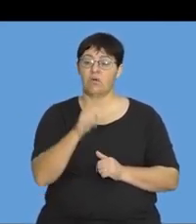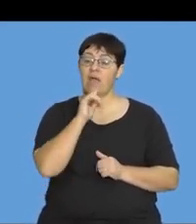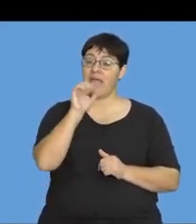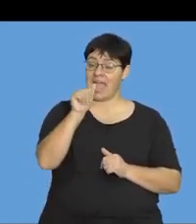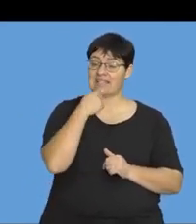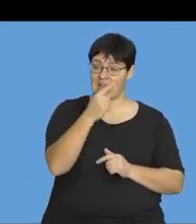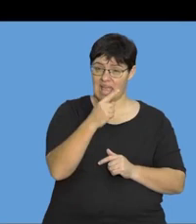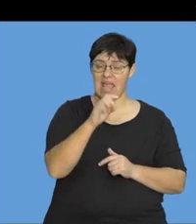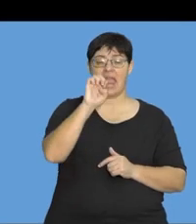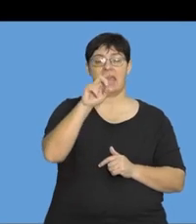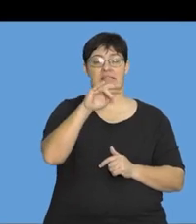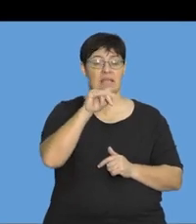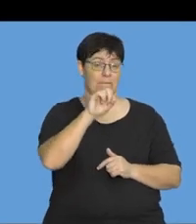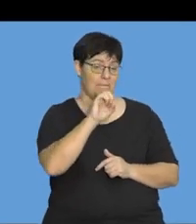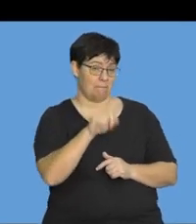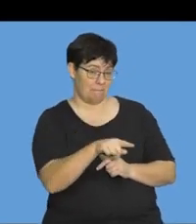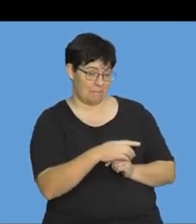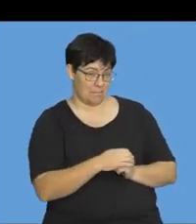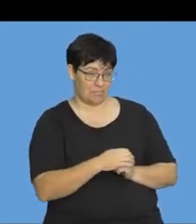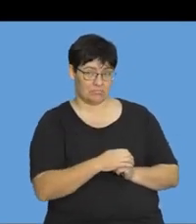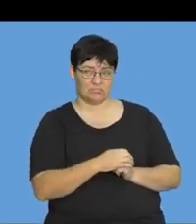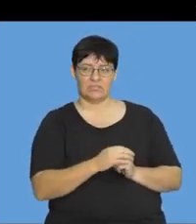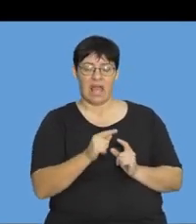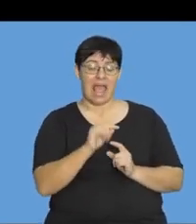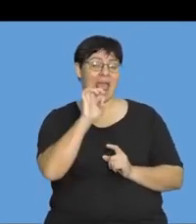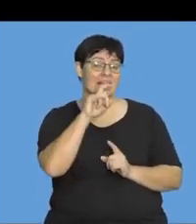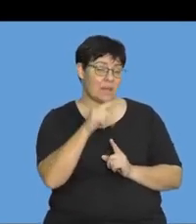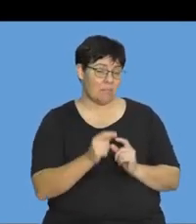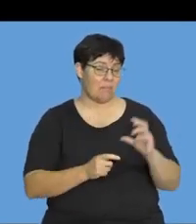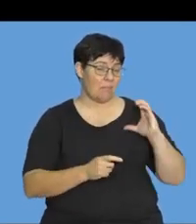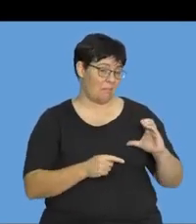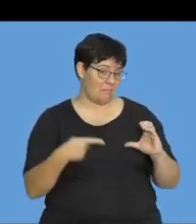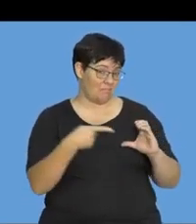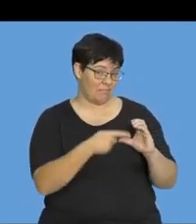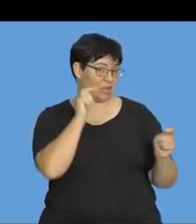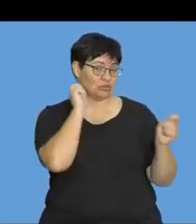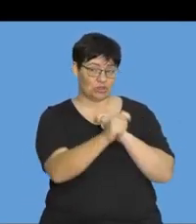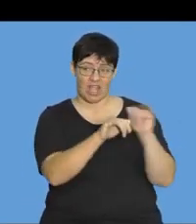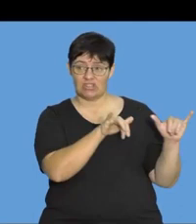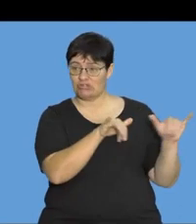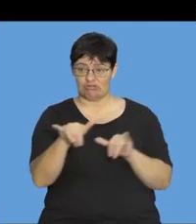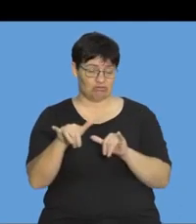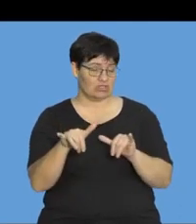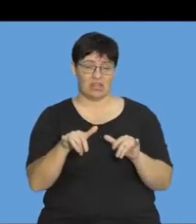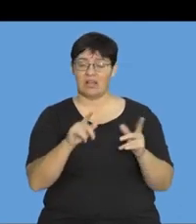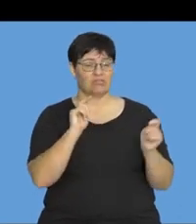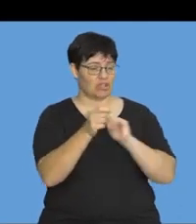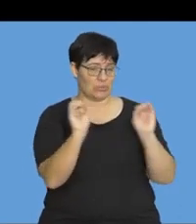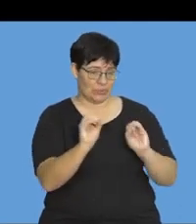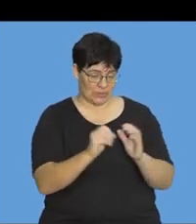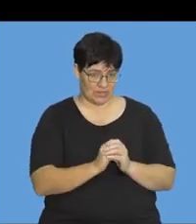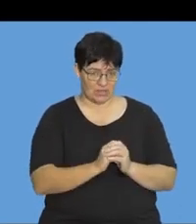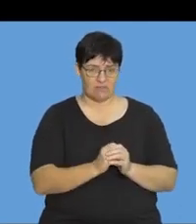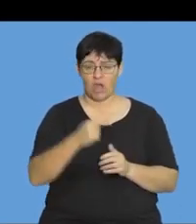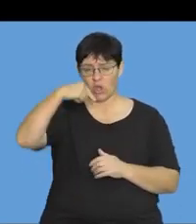an enzyme. Now, if we have a look, an enzyme doesn't change shape. And if we have a look at Q,